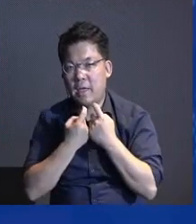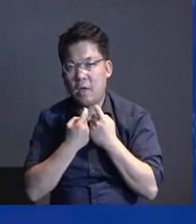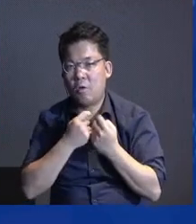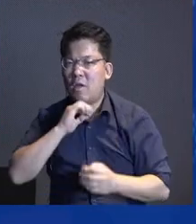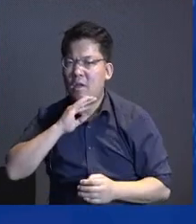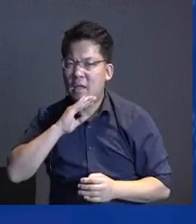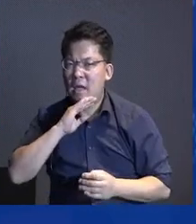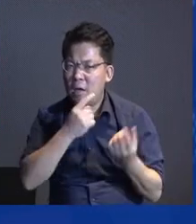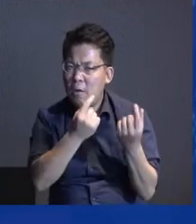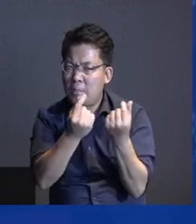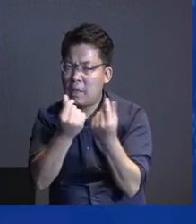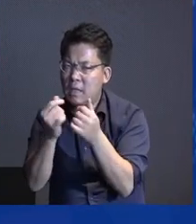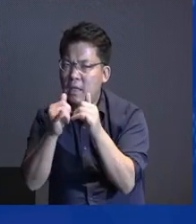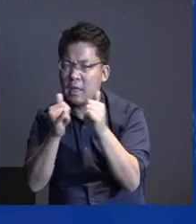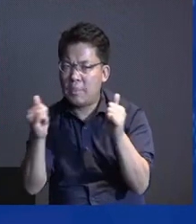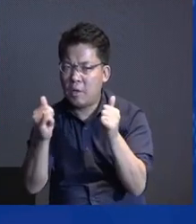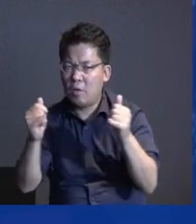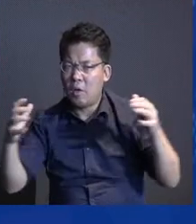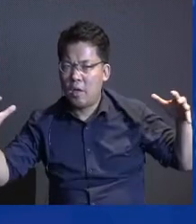Outsider, where